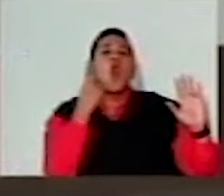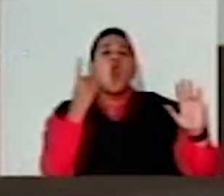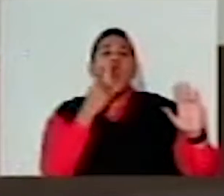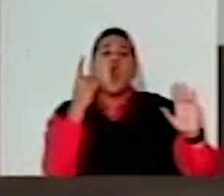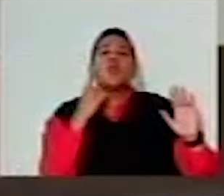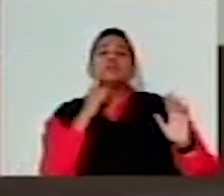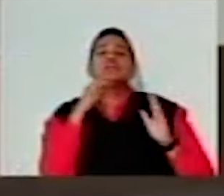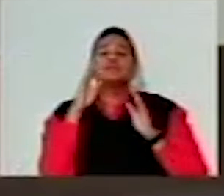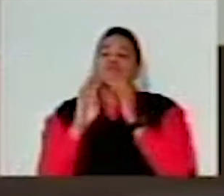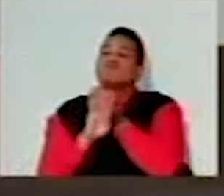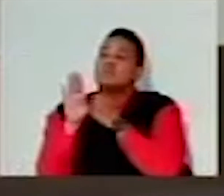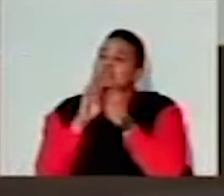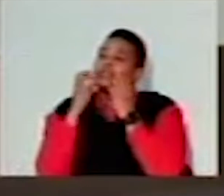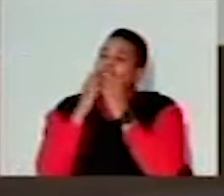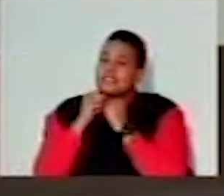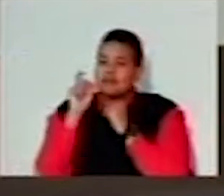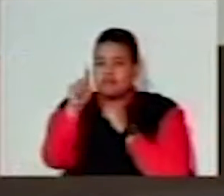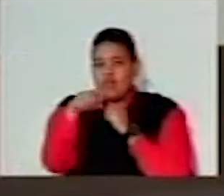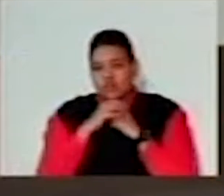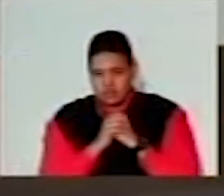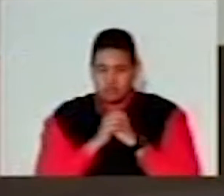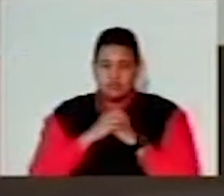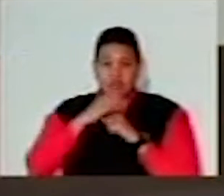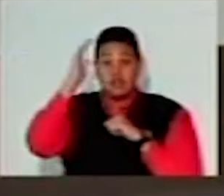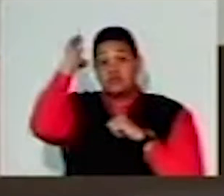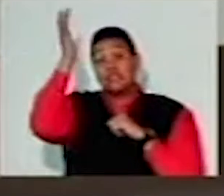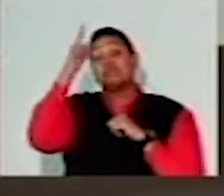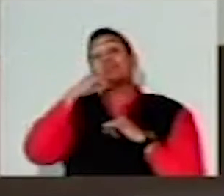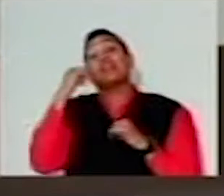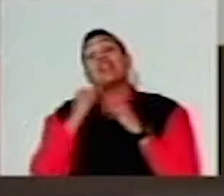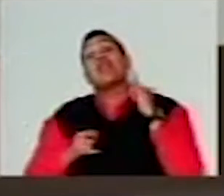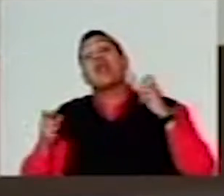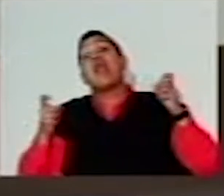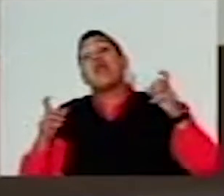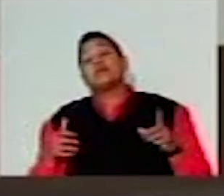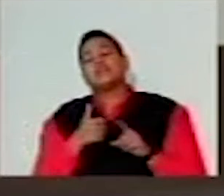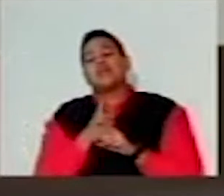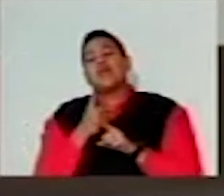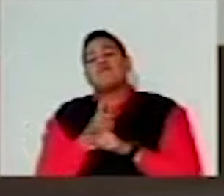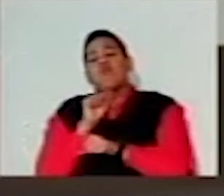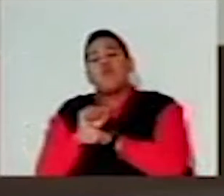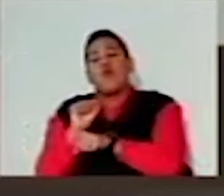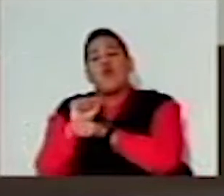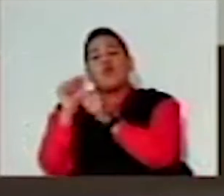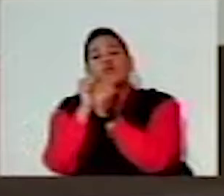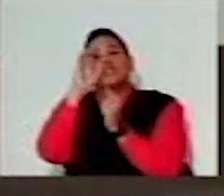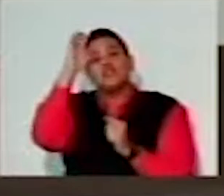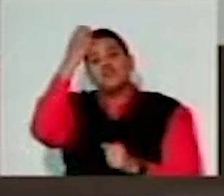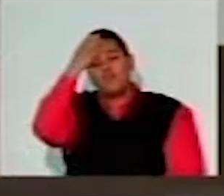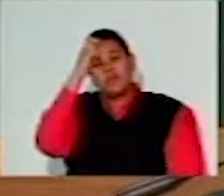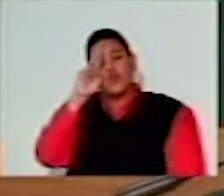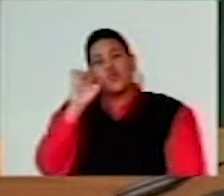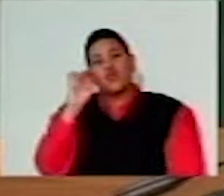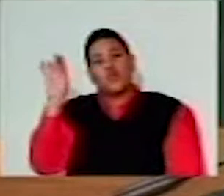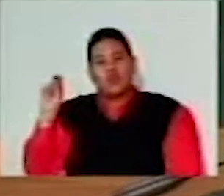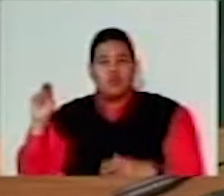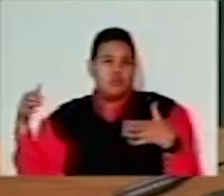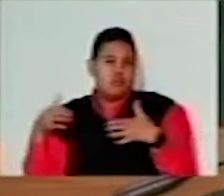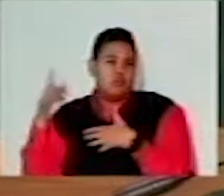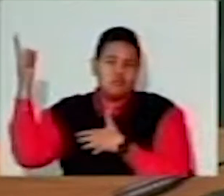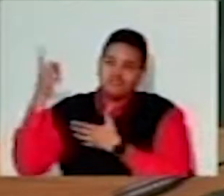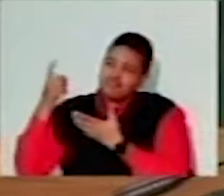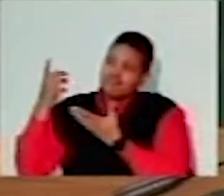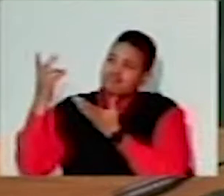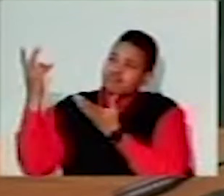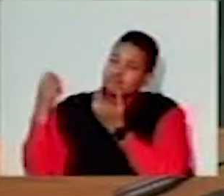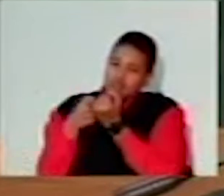be protected. Mr. Speaker, the last administration worked with the European Union in order